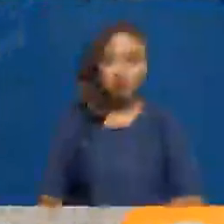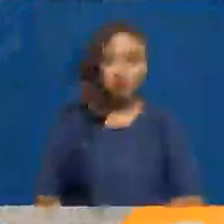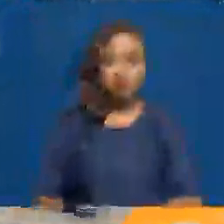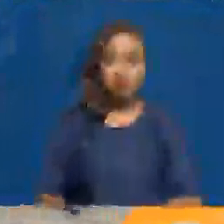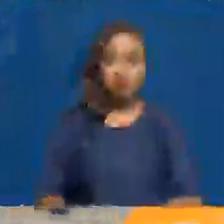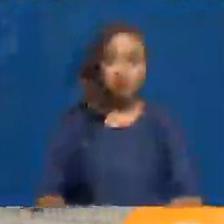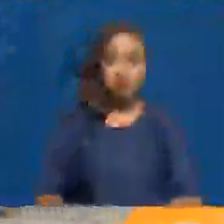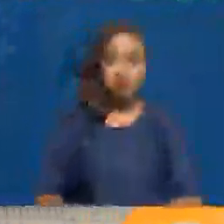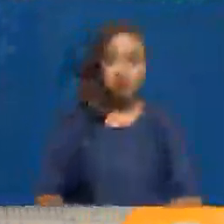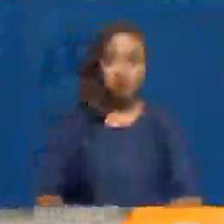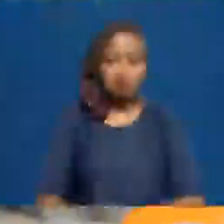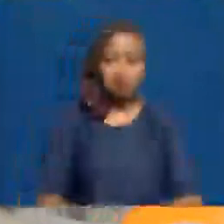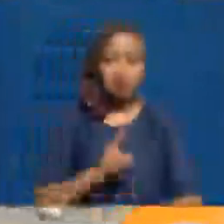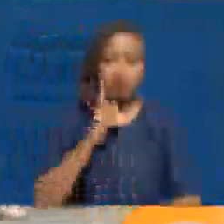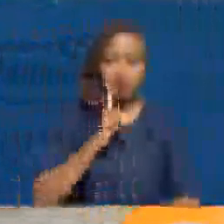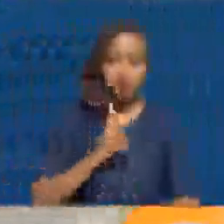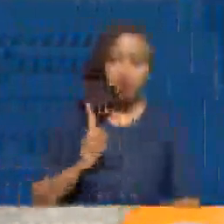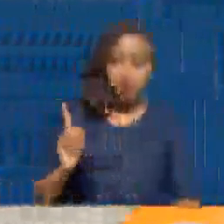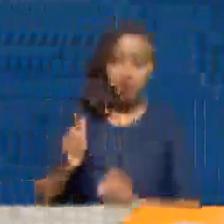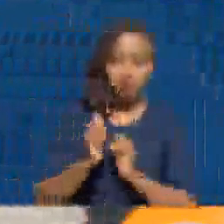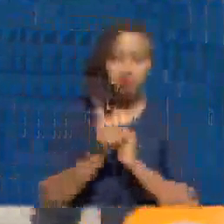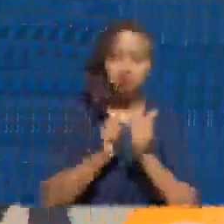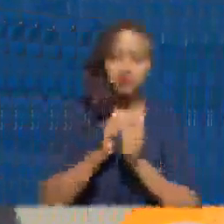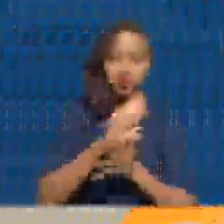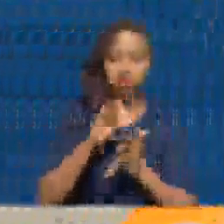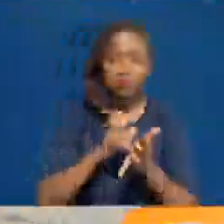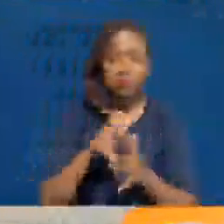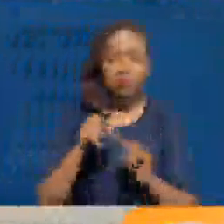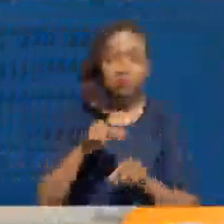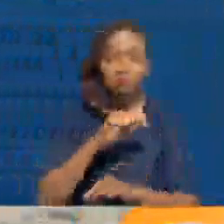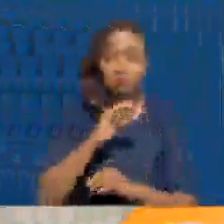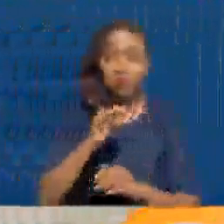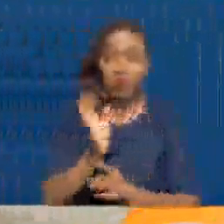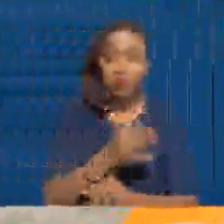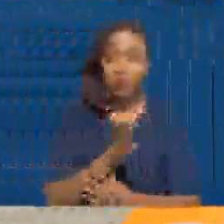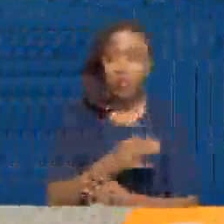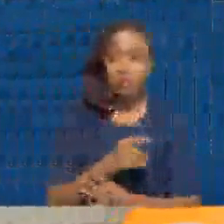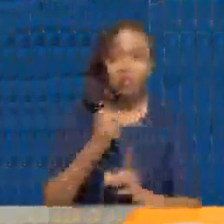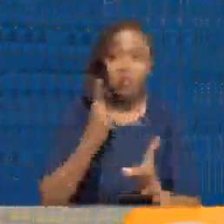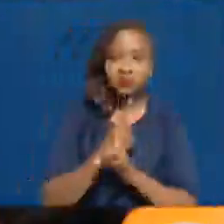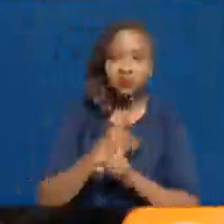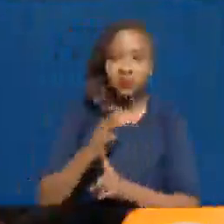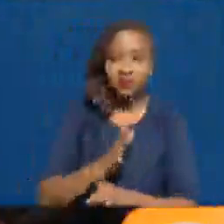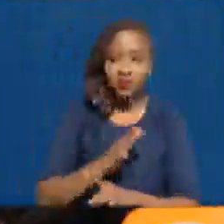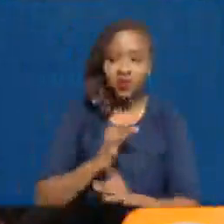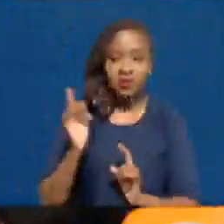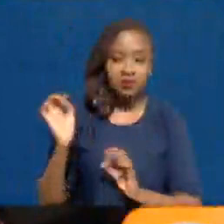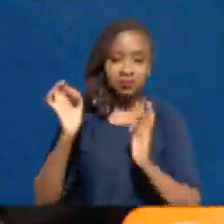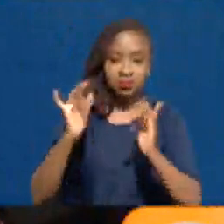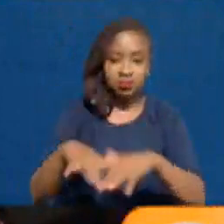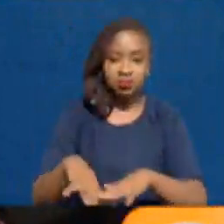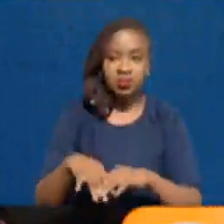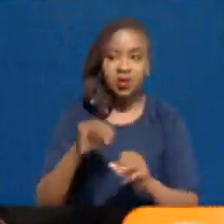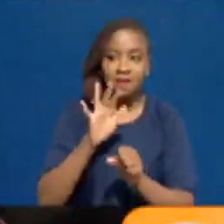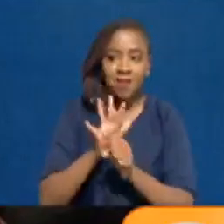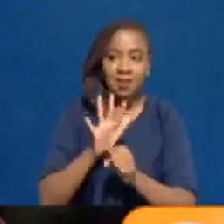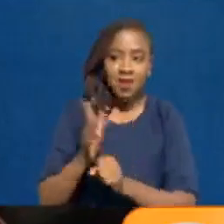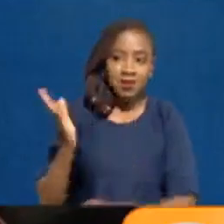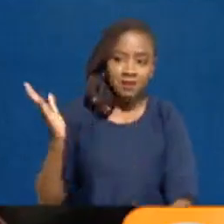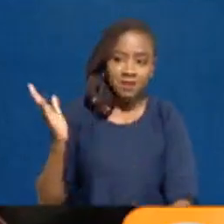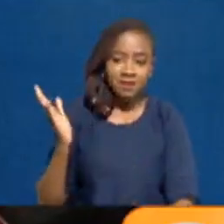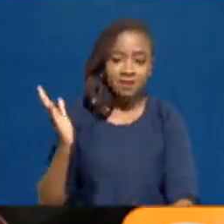The iconic Kasarani Sports Center on Thursday attracted women from all walks of life who turned out in their thousands to